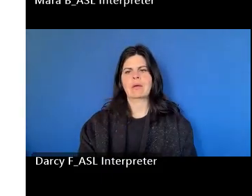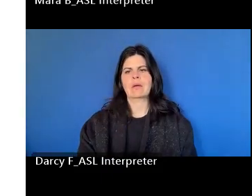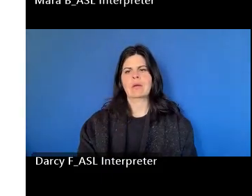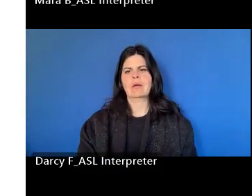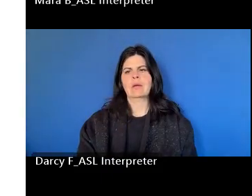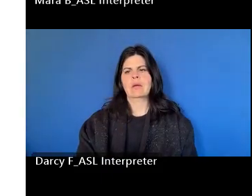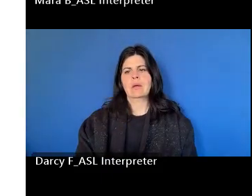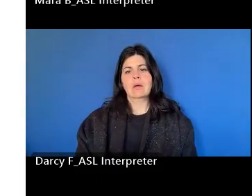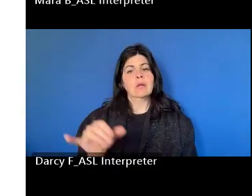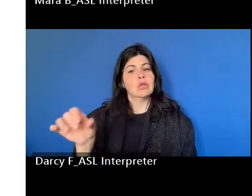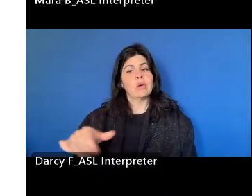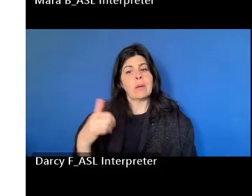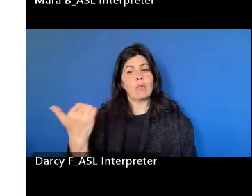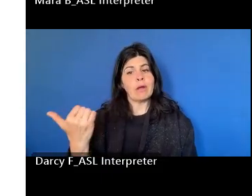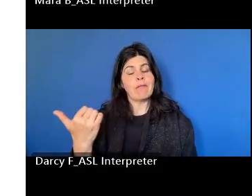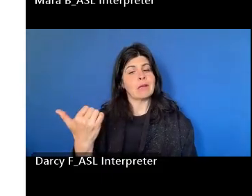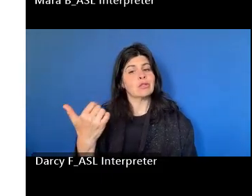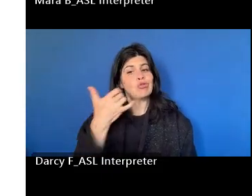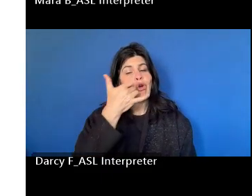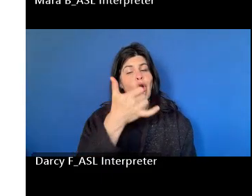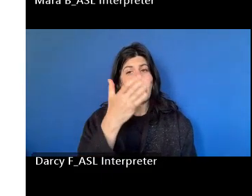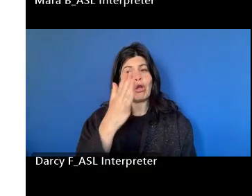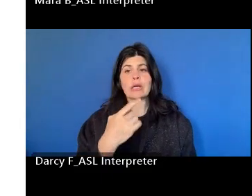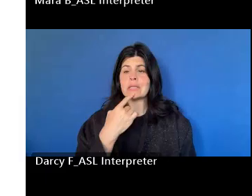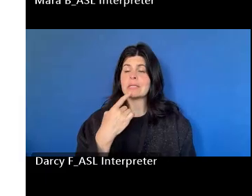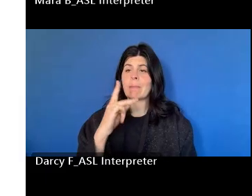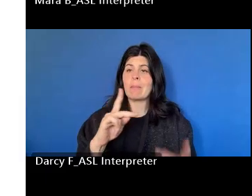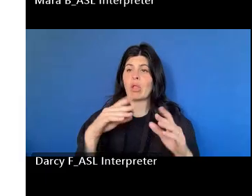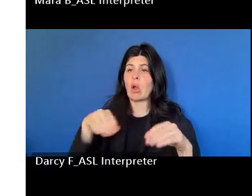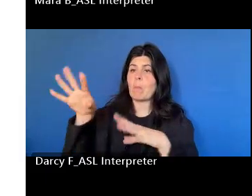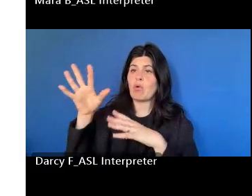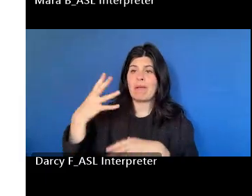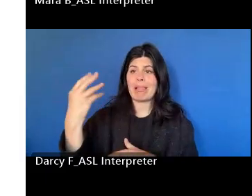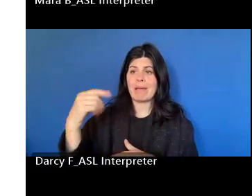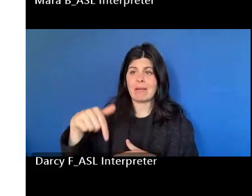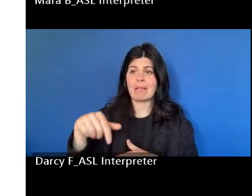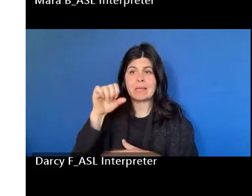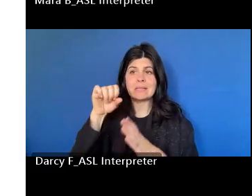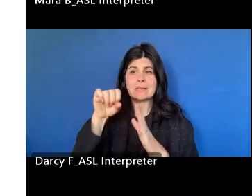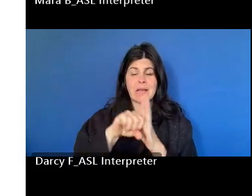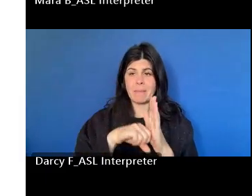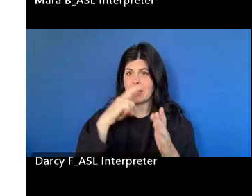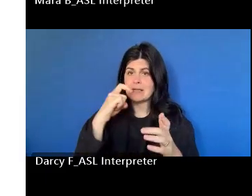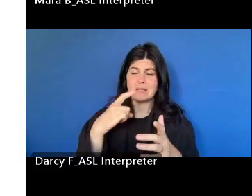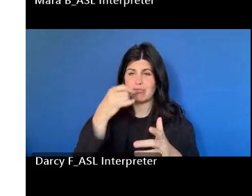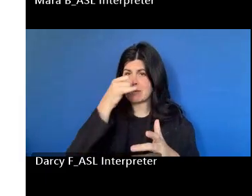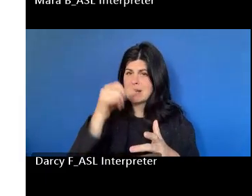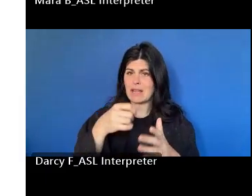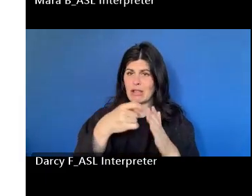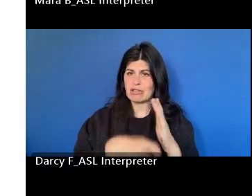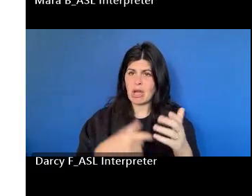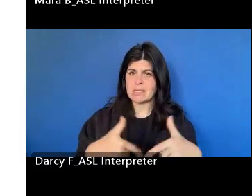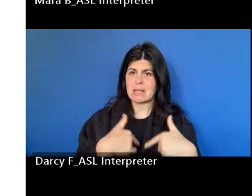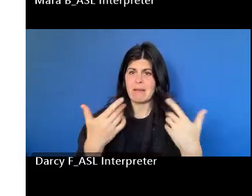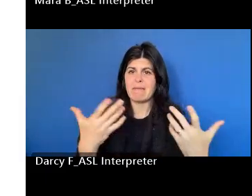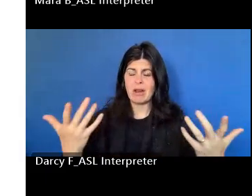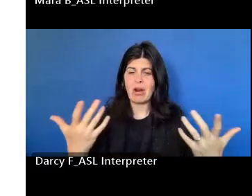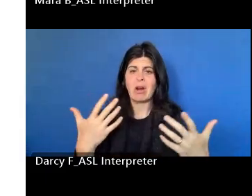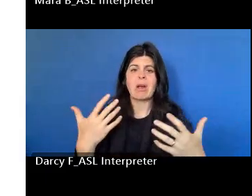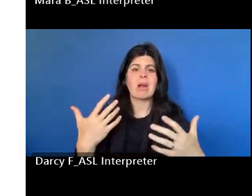previous caller said, people are moving out of this state because it's just ridiculous to live here. The expense of living here, the restrictions,